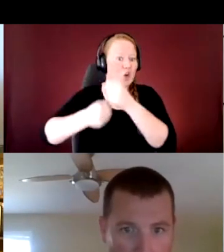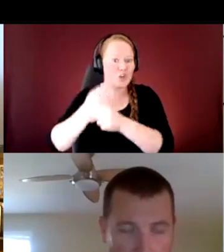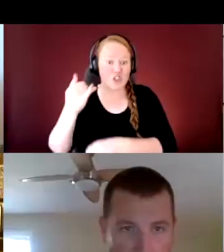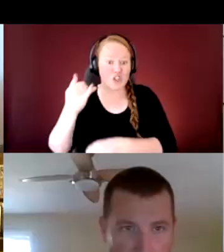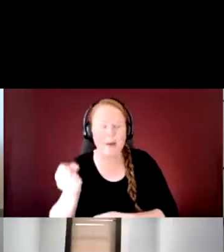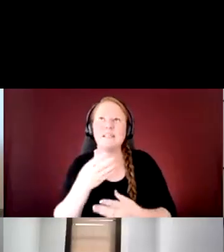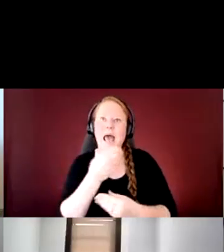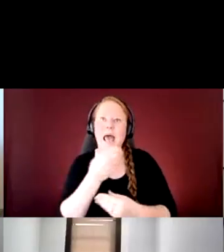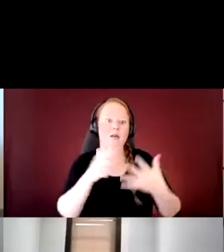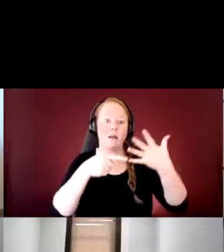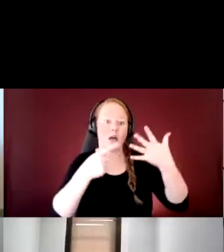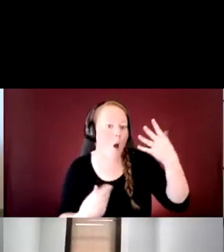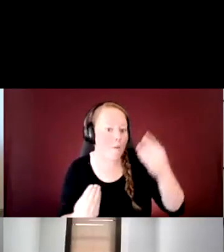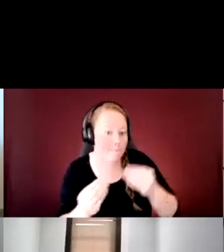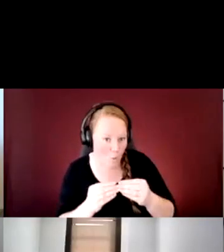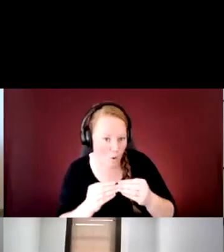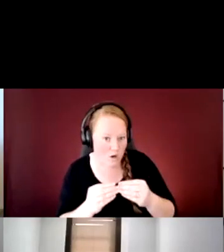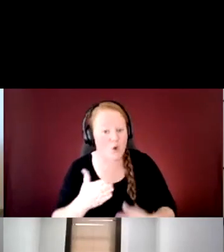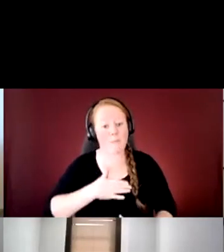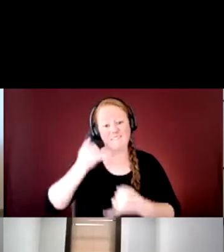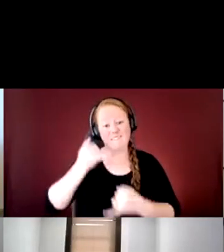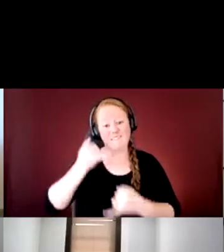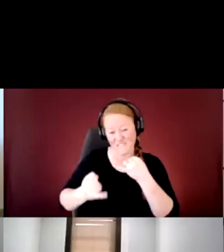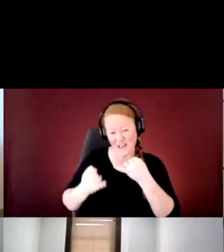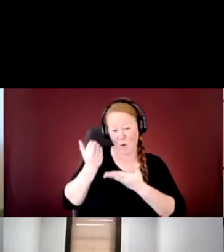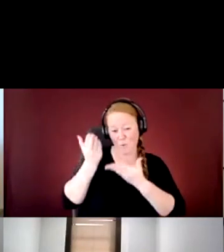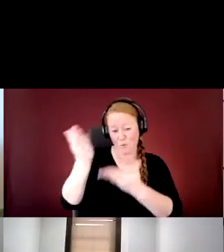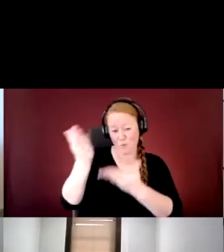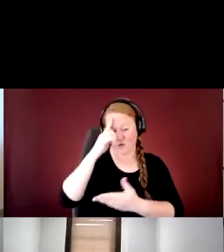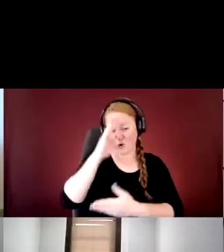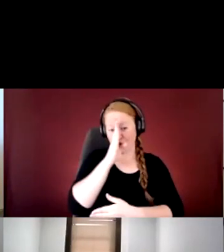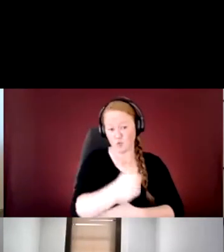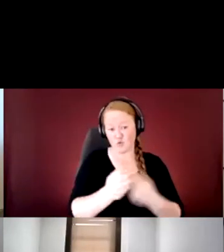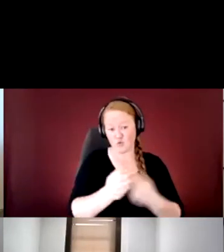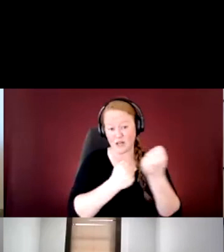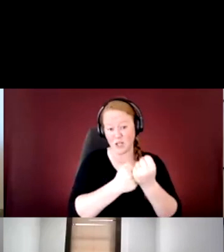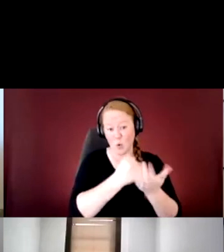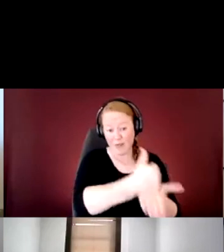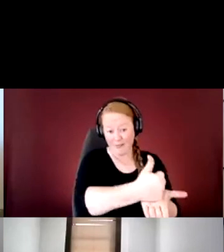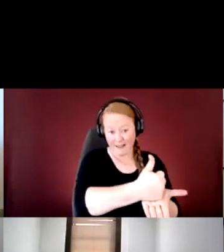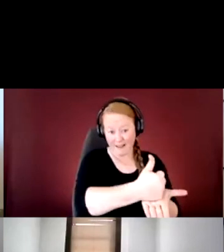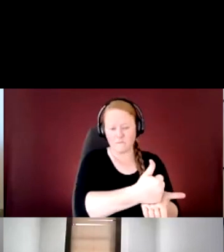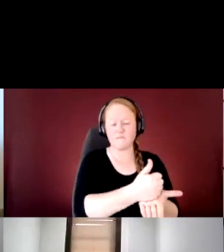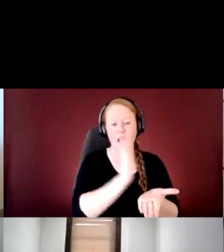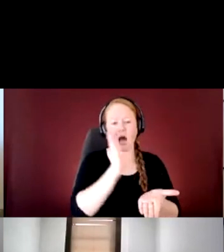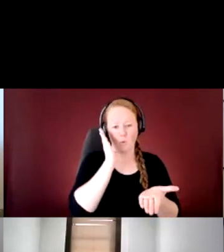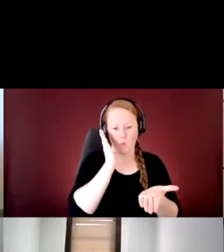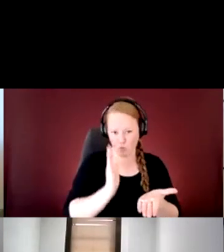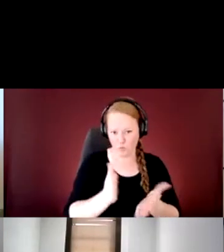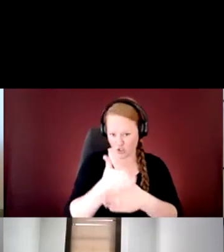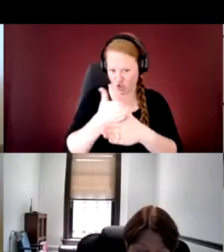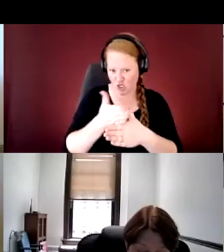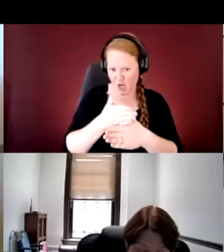And this will frame my final proposal for direct relief, which I will share with the fellow members of the Board of Estimate and Apportionment and the